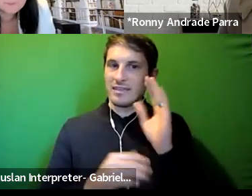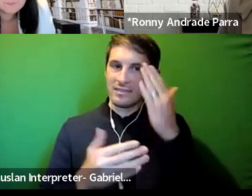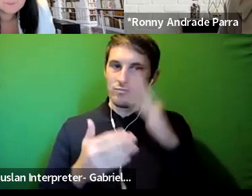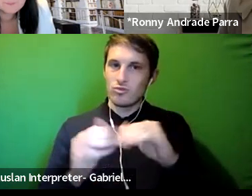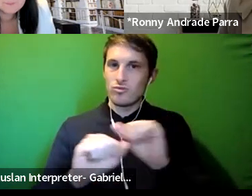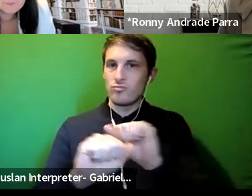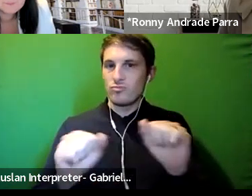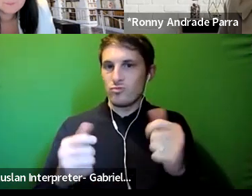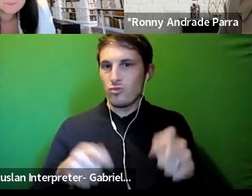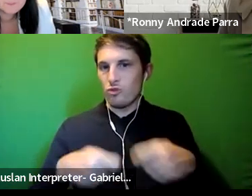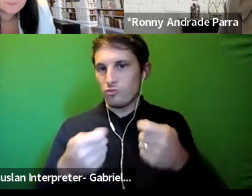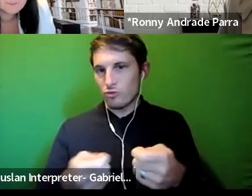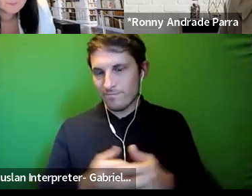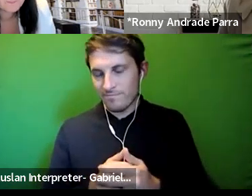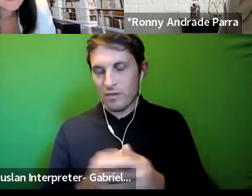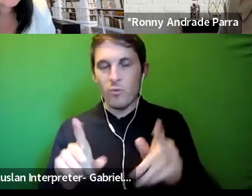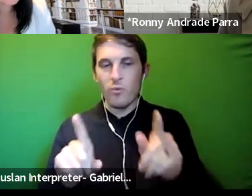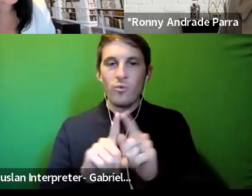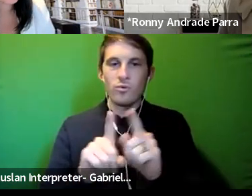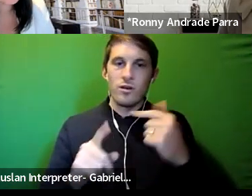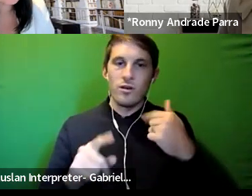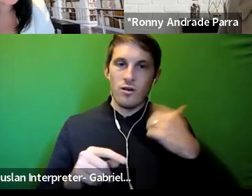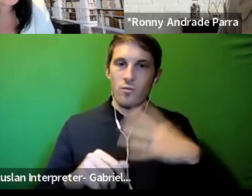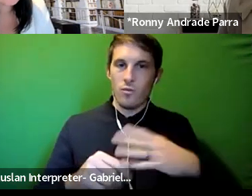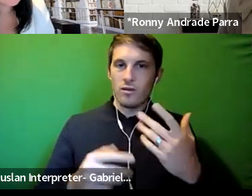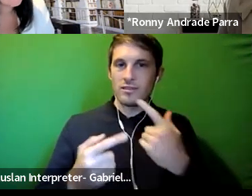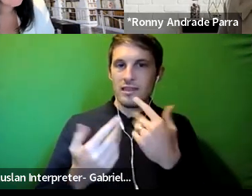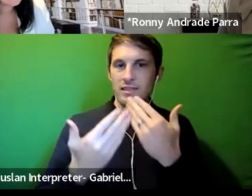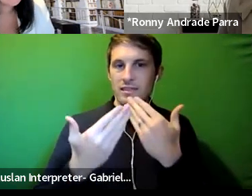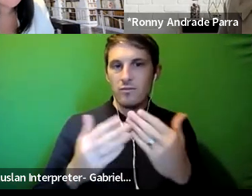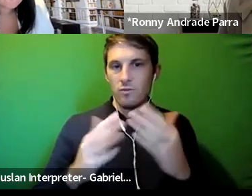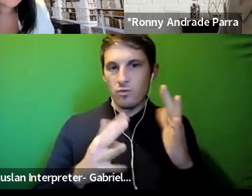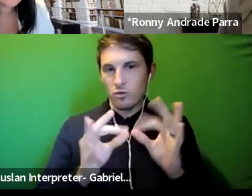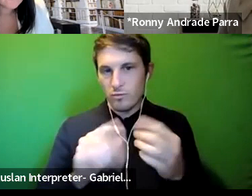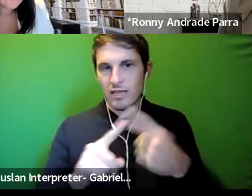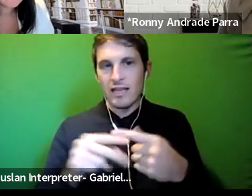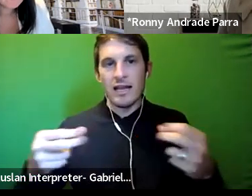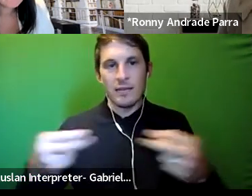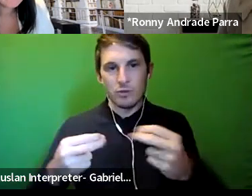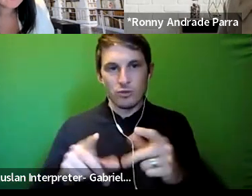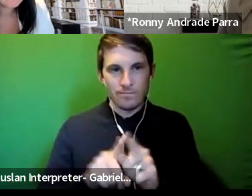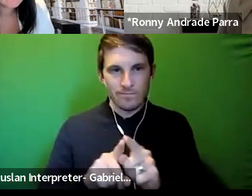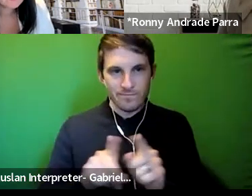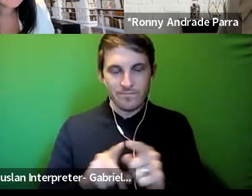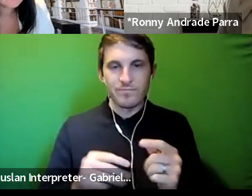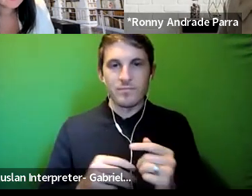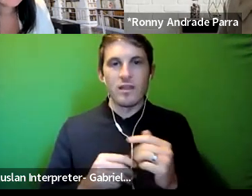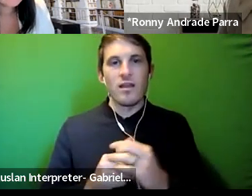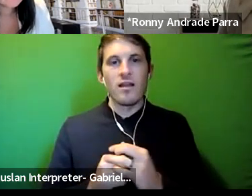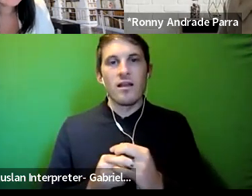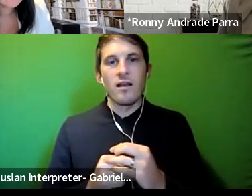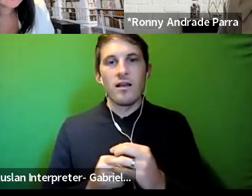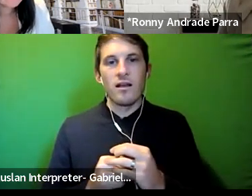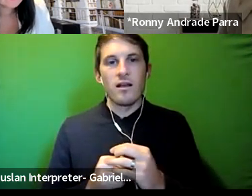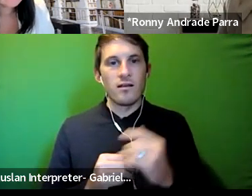that. I also just want to take the opportunity to thank the Auslan interpreters and our captioners. Sitting back and listening to how